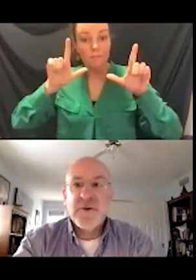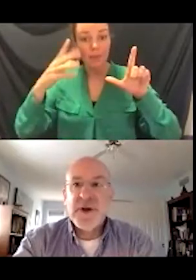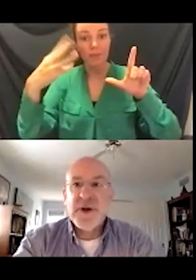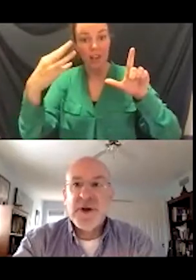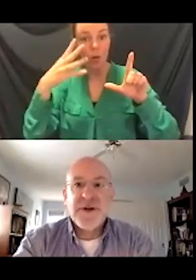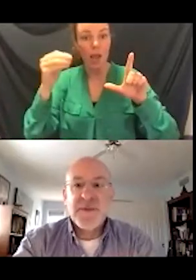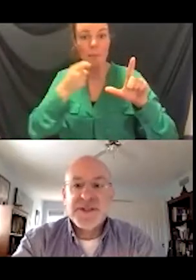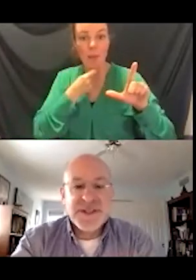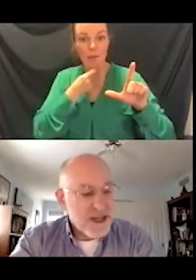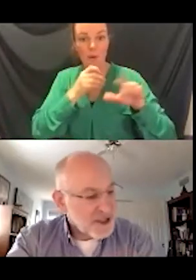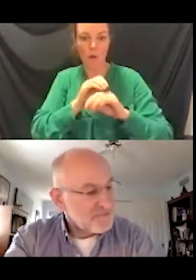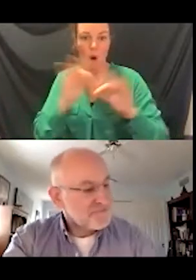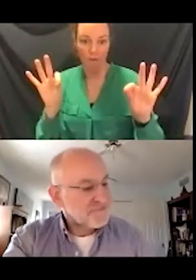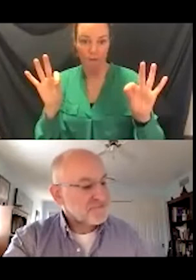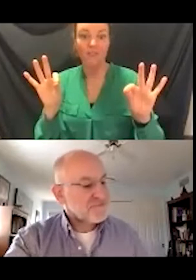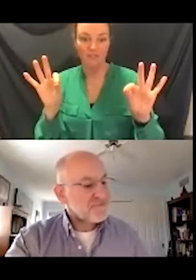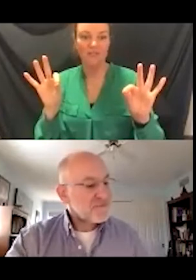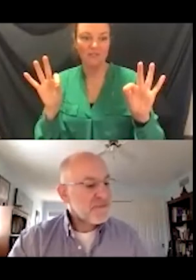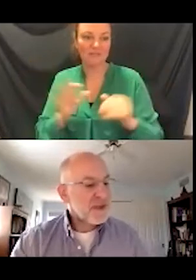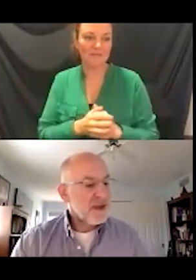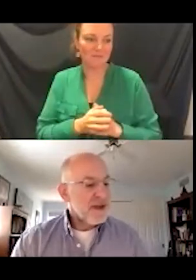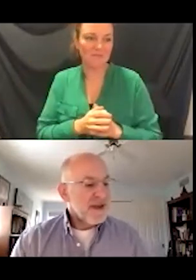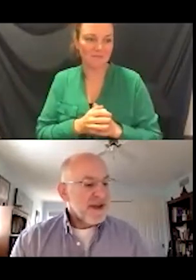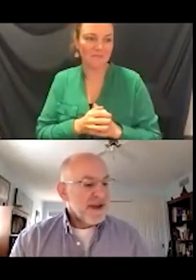microphone will be off during the presentation.